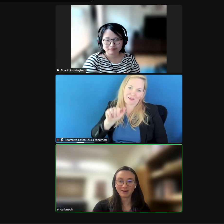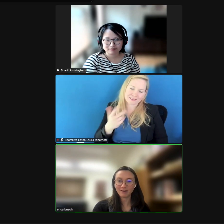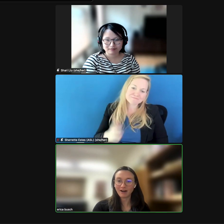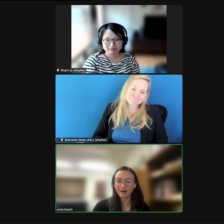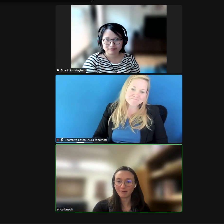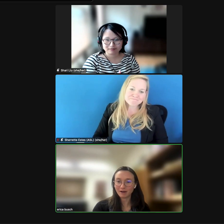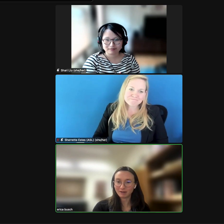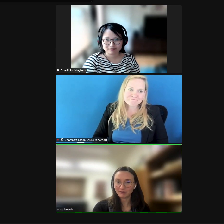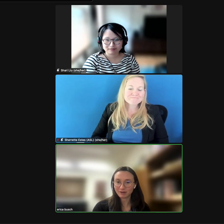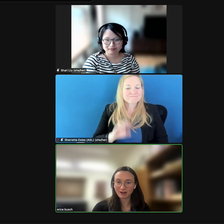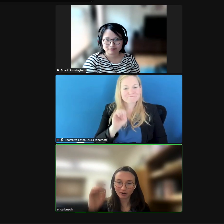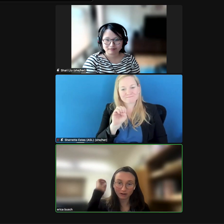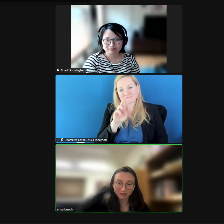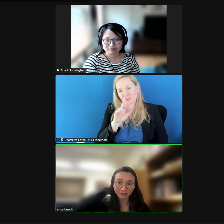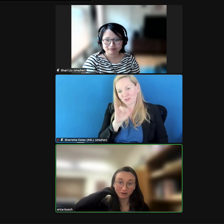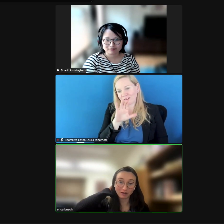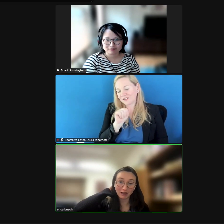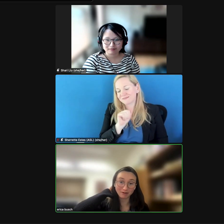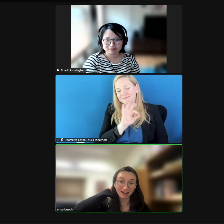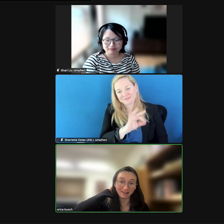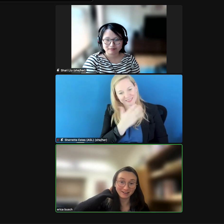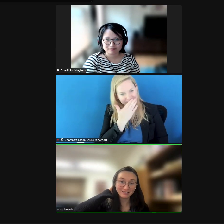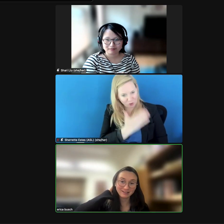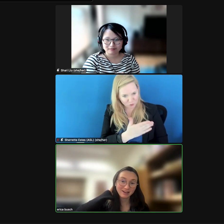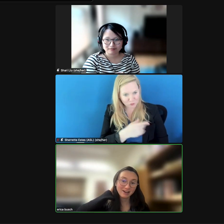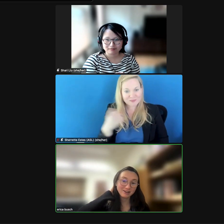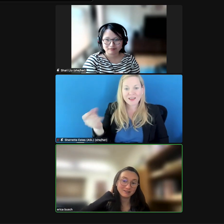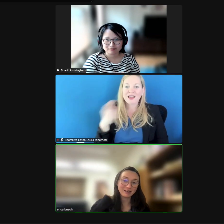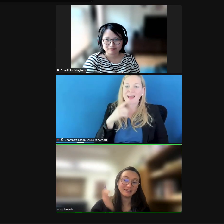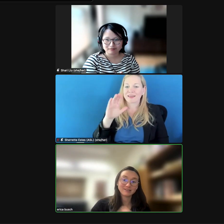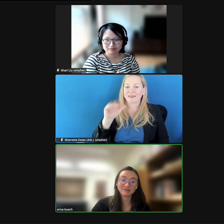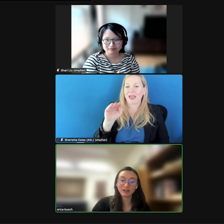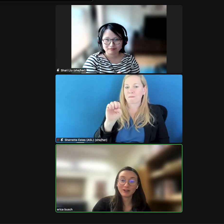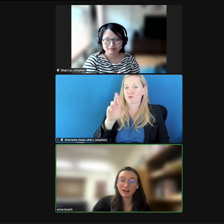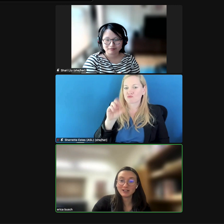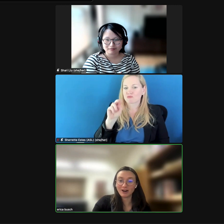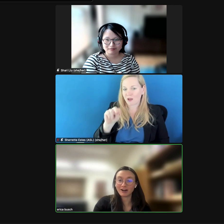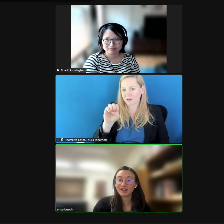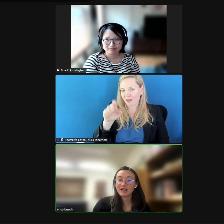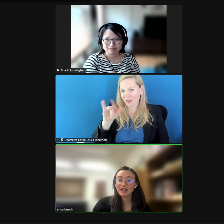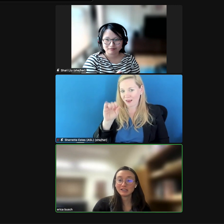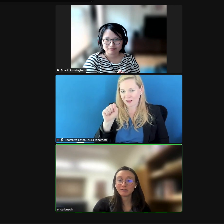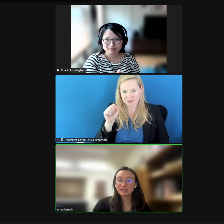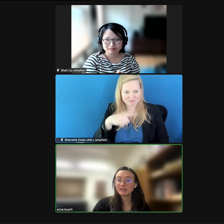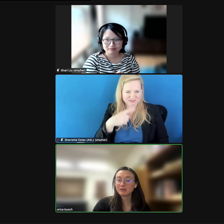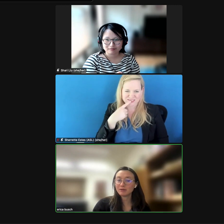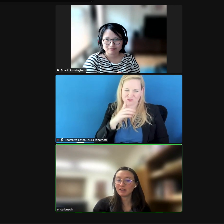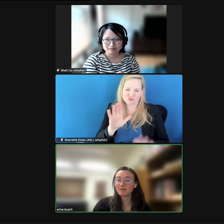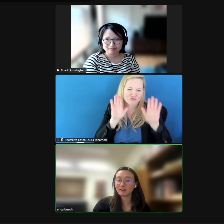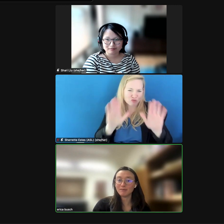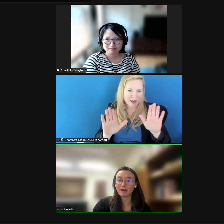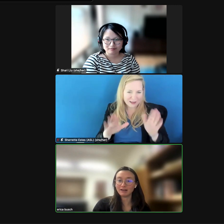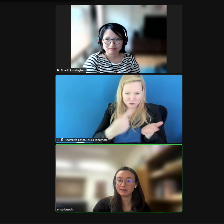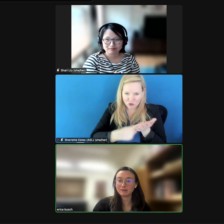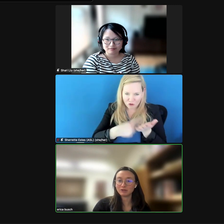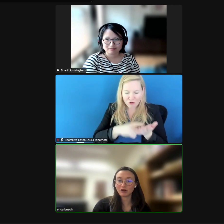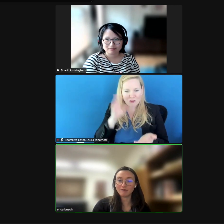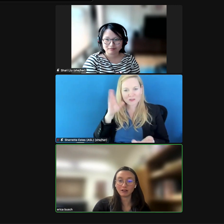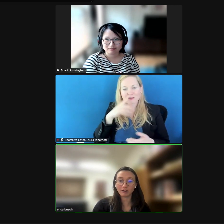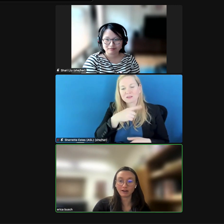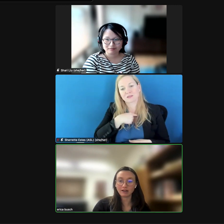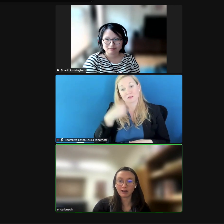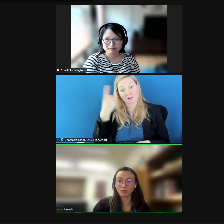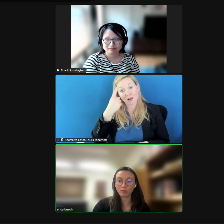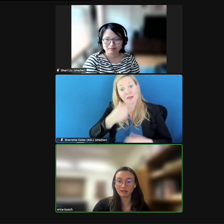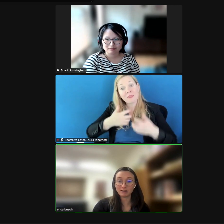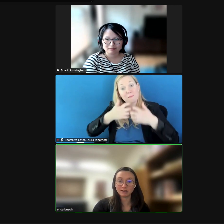Awesome, thank you. I'm going to read out a question from Cameron Ellis, who says, really great talk. Is there reason to believe that the mechanisms